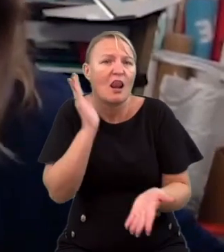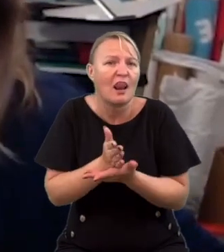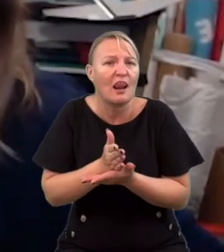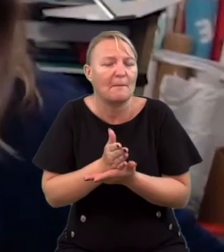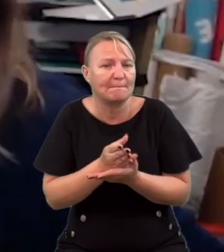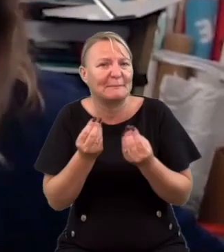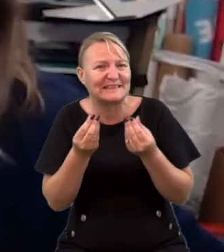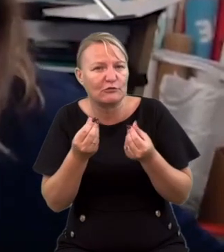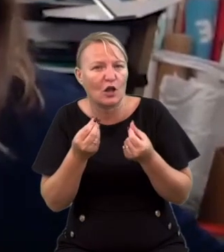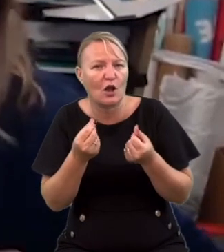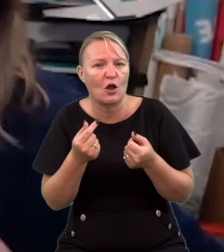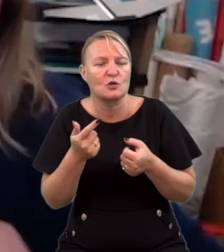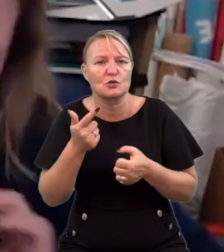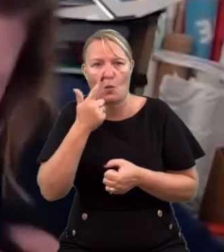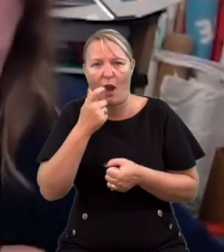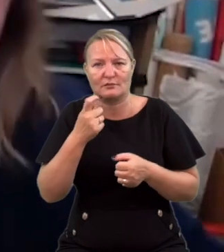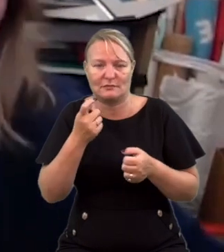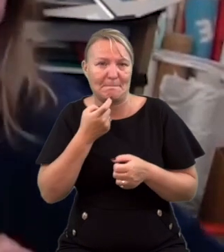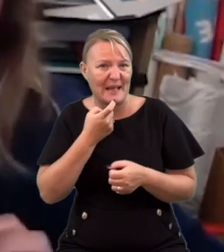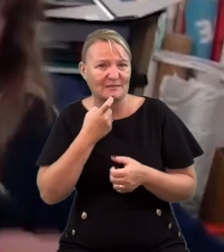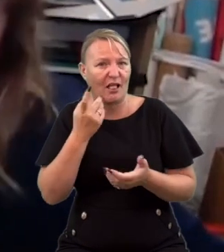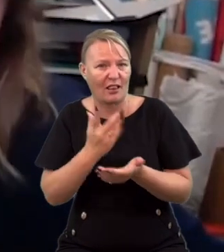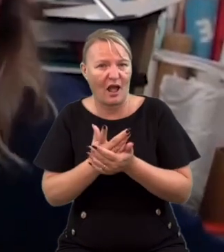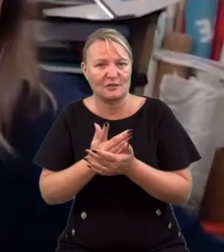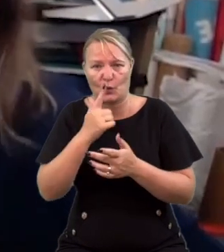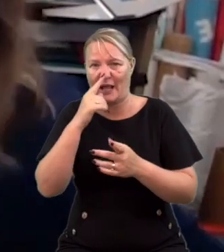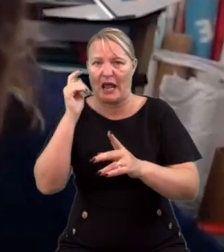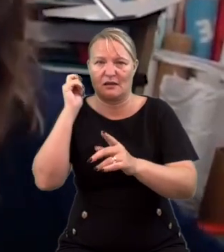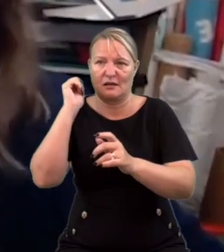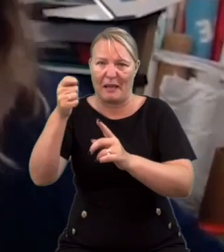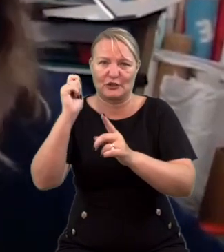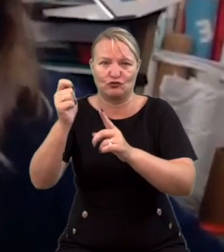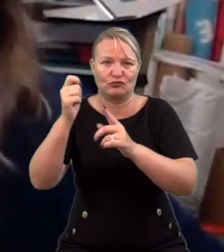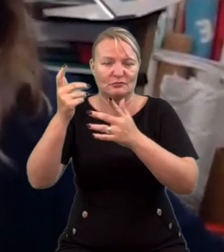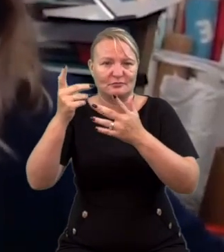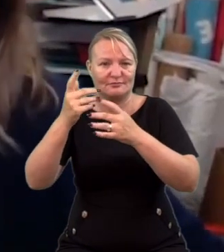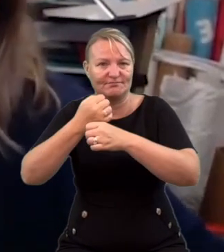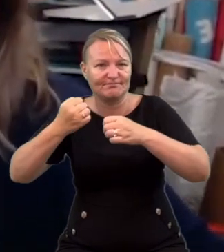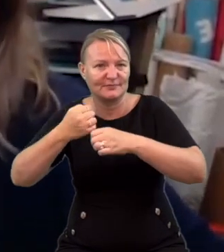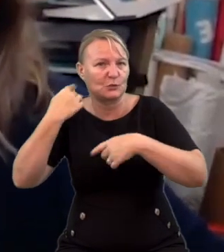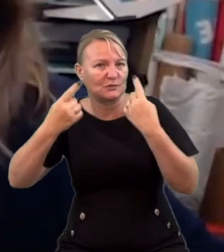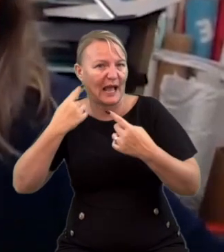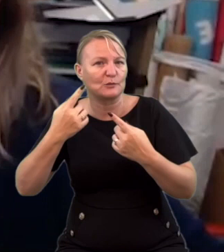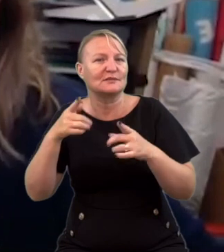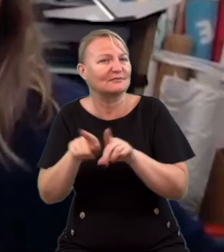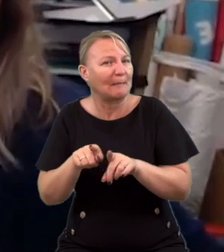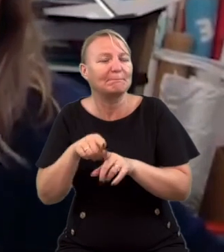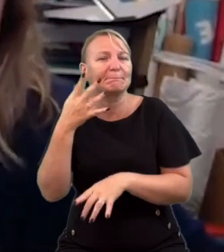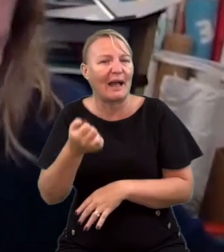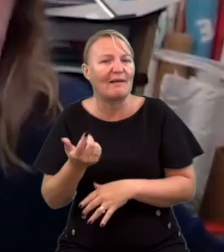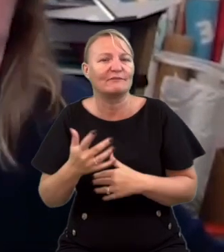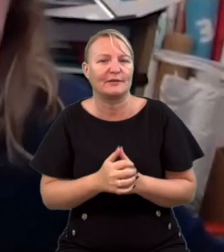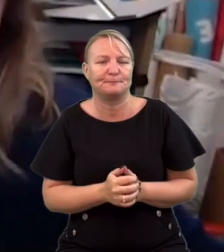we wanted to make it out of real metal that can be bashed, that it's got its own soundscape, that is kind of an oral